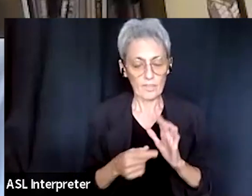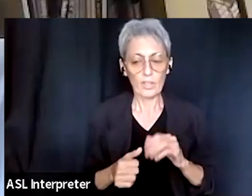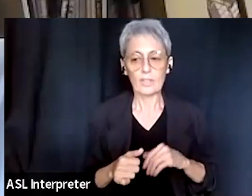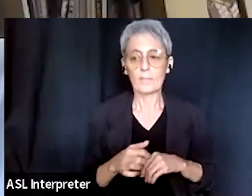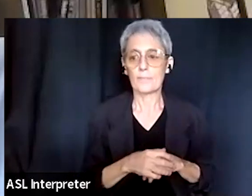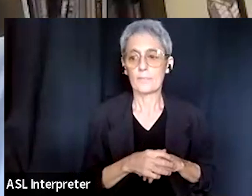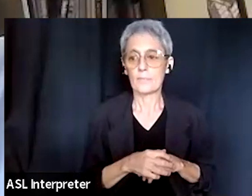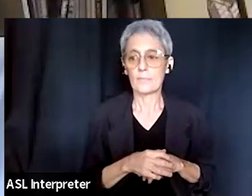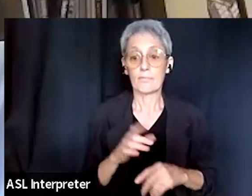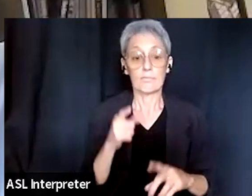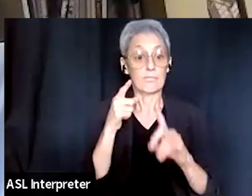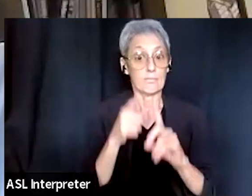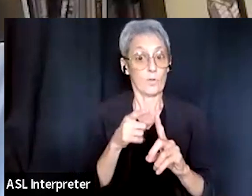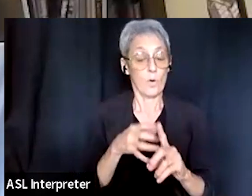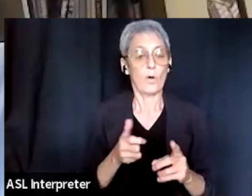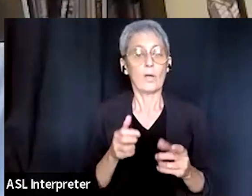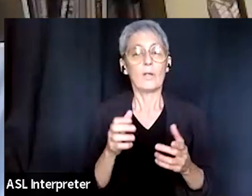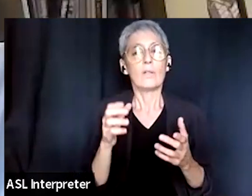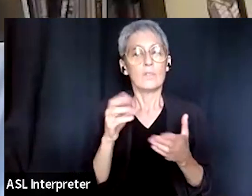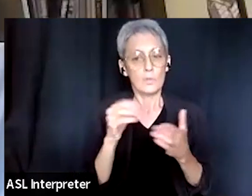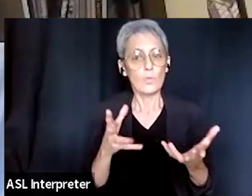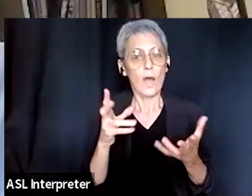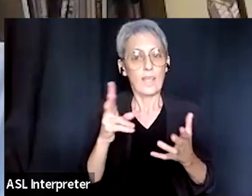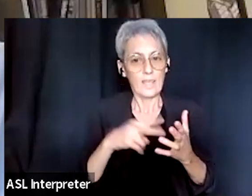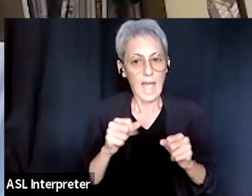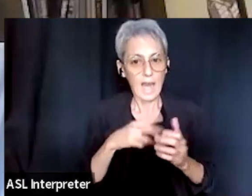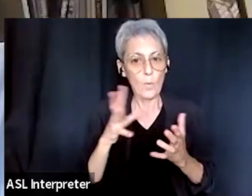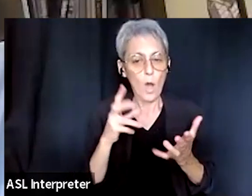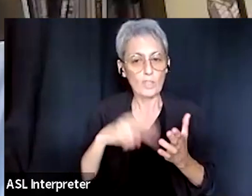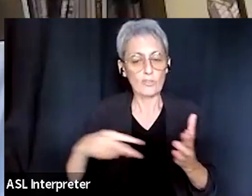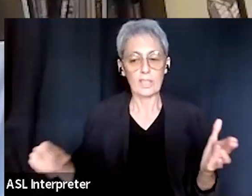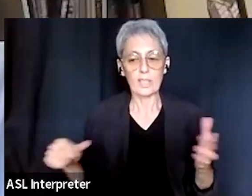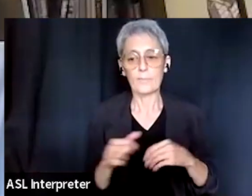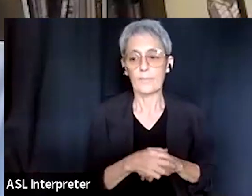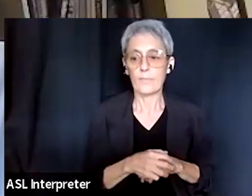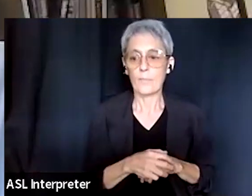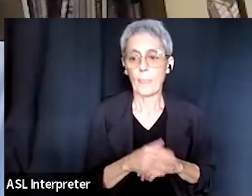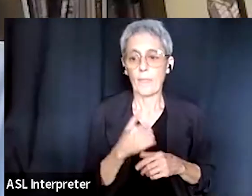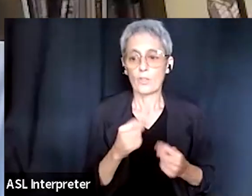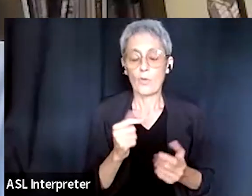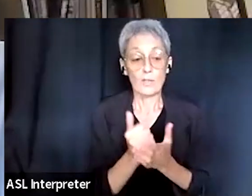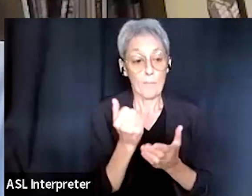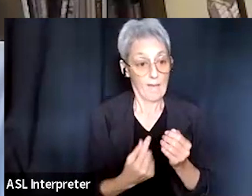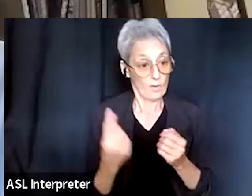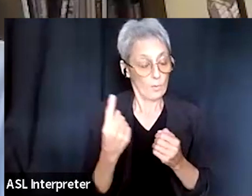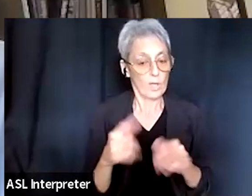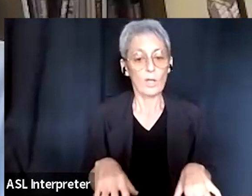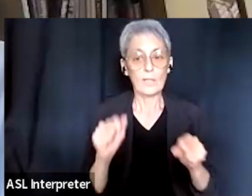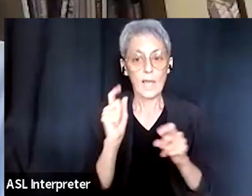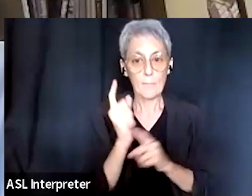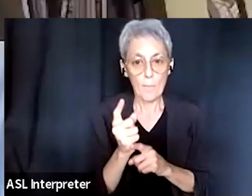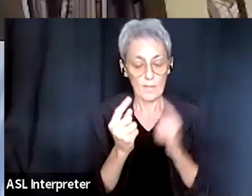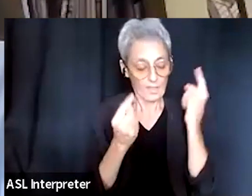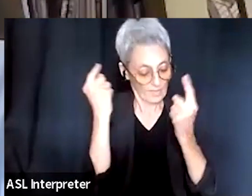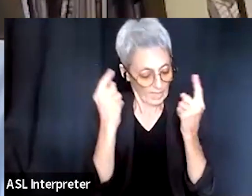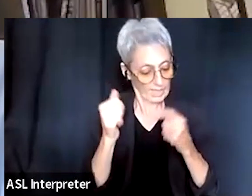to read. What we're trying to do here, again, is help everybody to take a moment, consider,